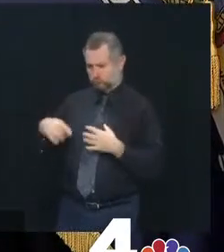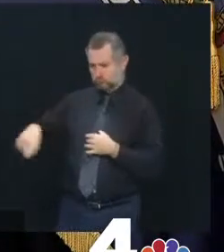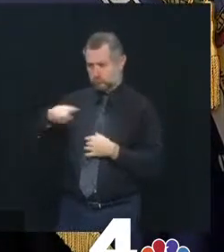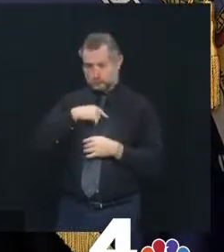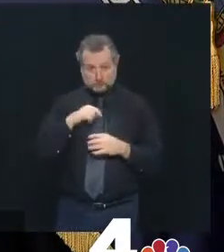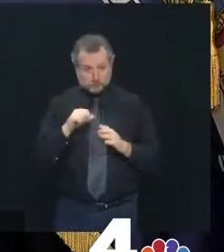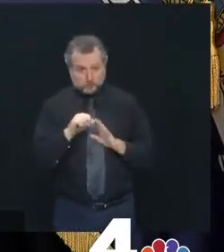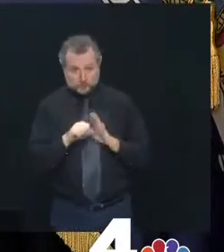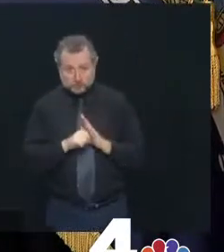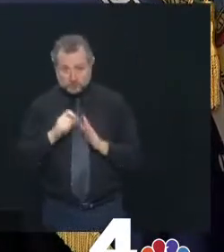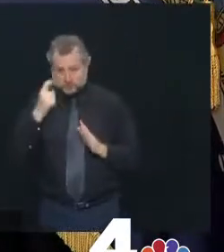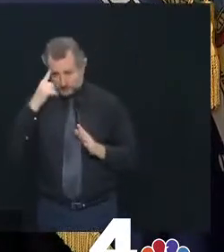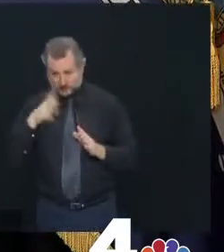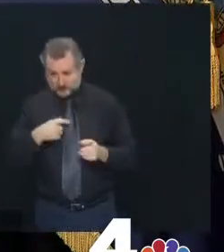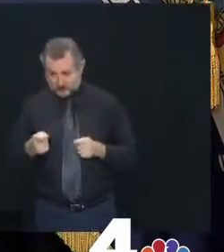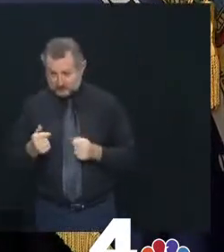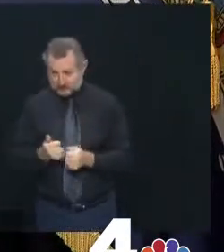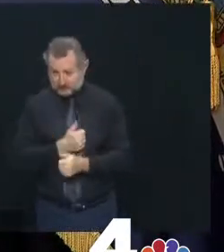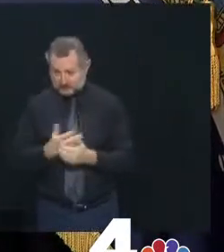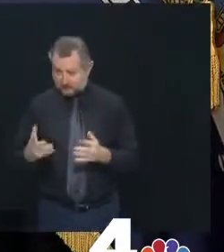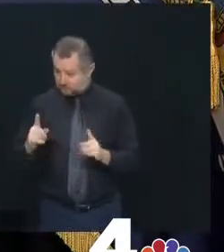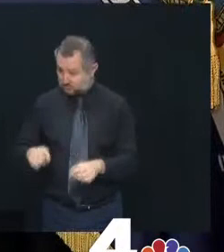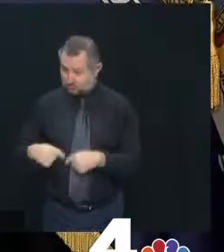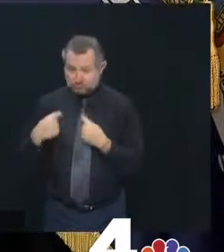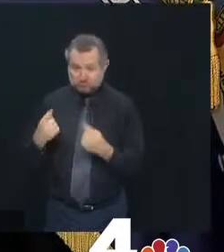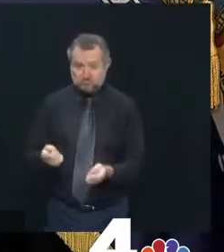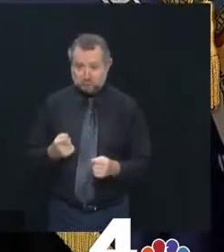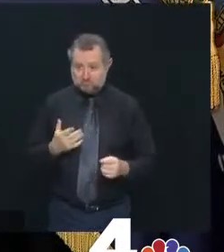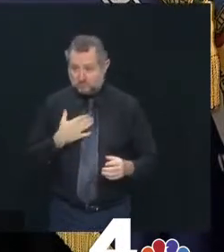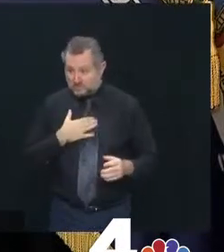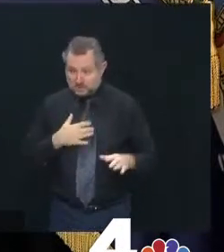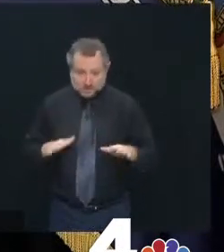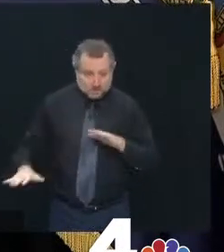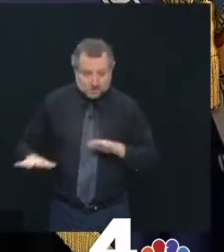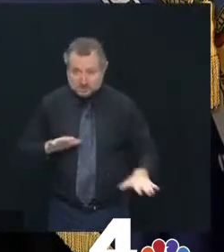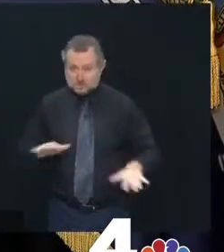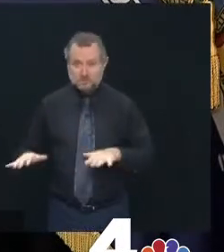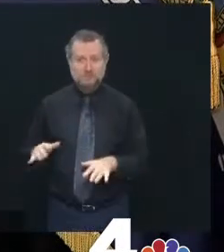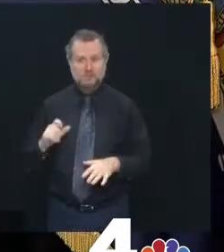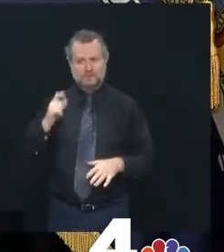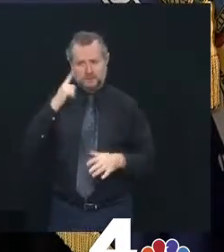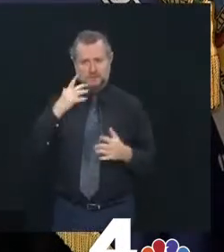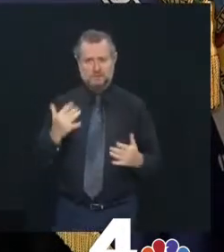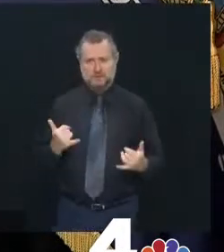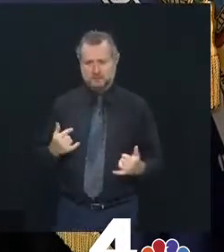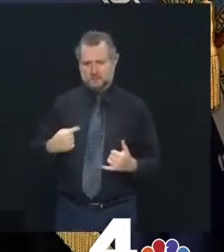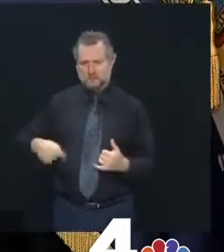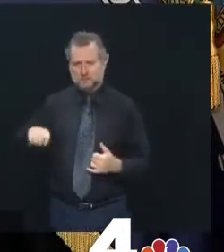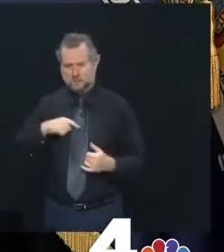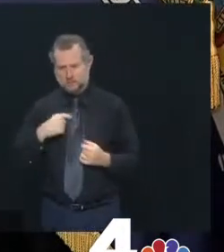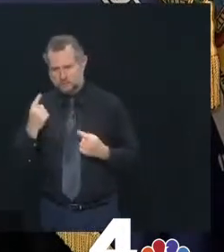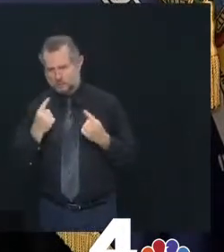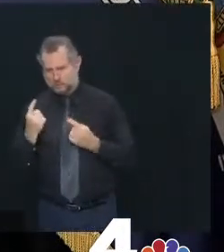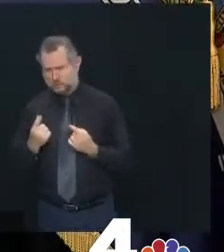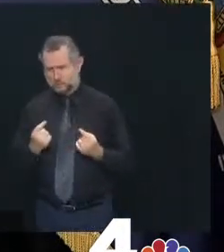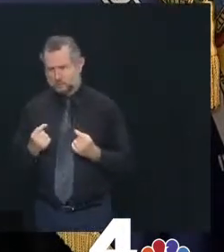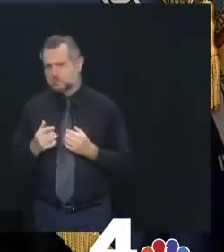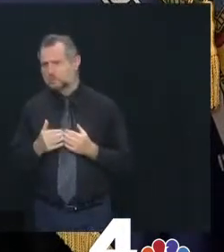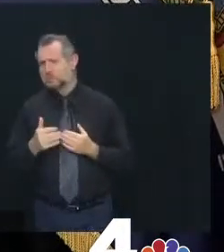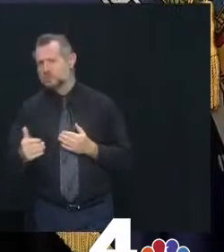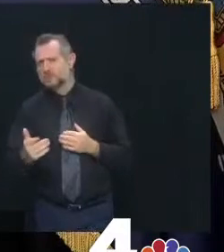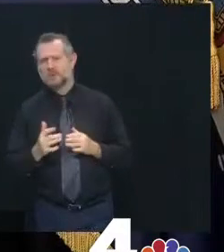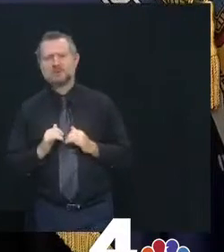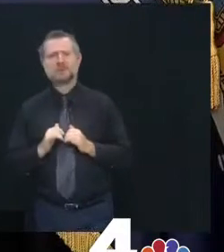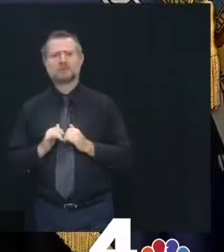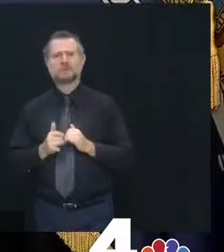governors. And they think, what do I have to now do to do this? How do I accomplish